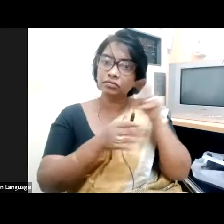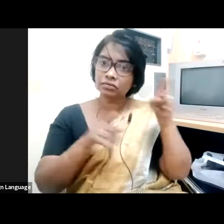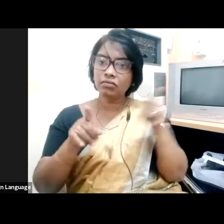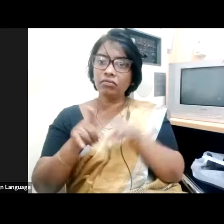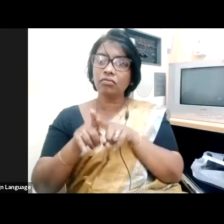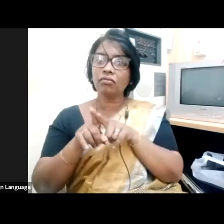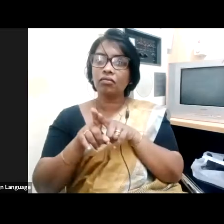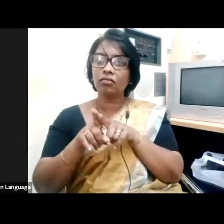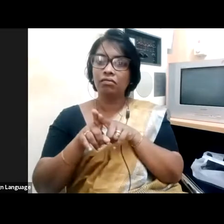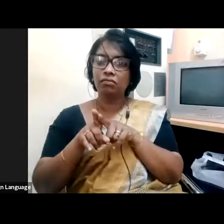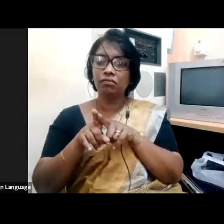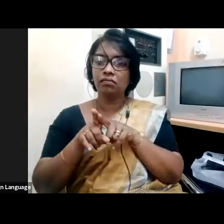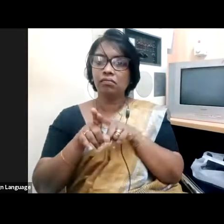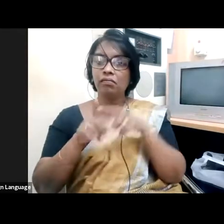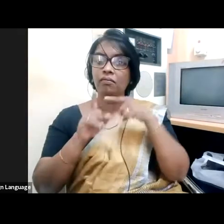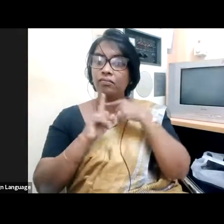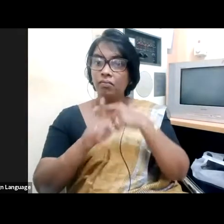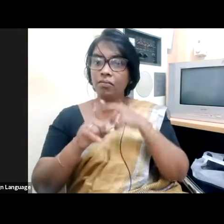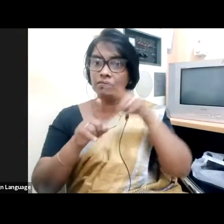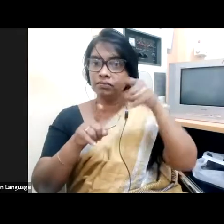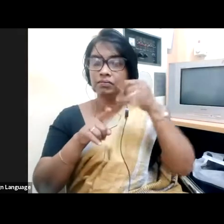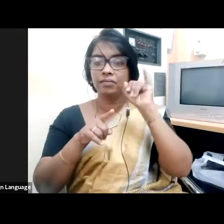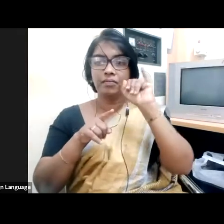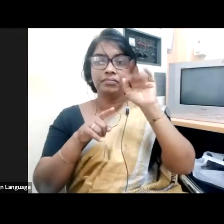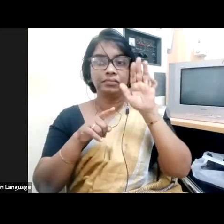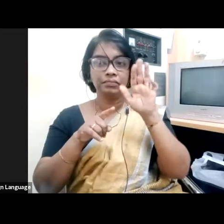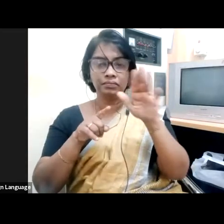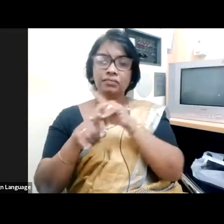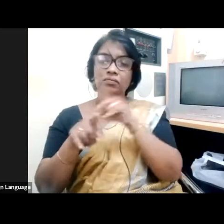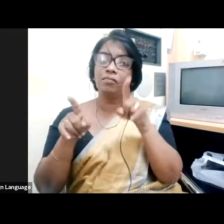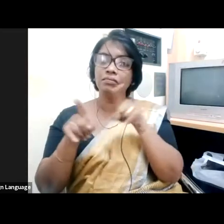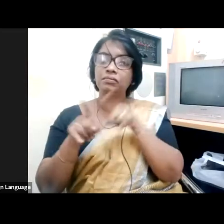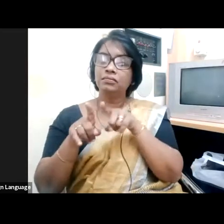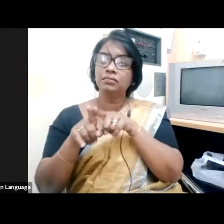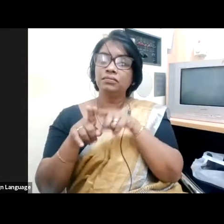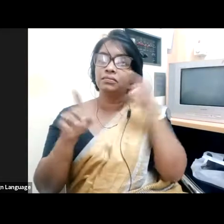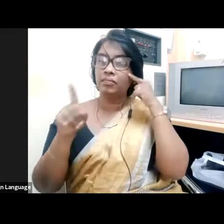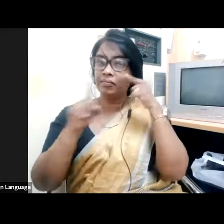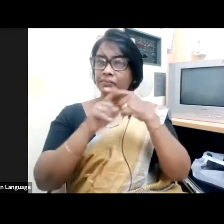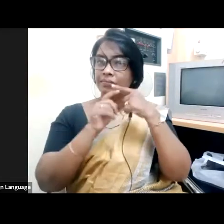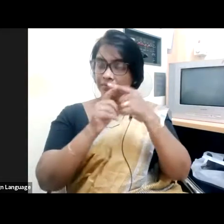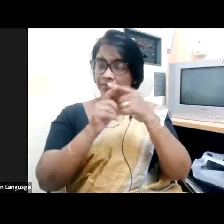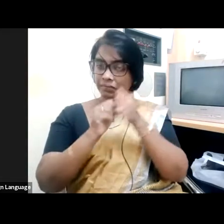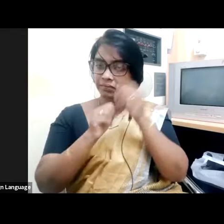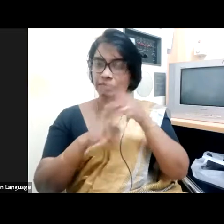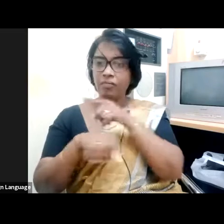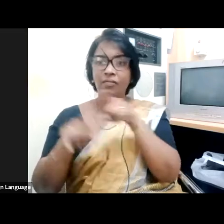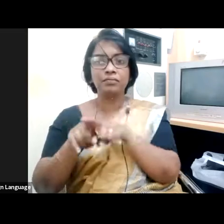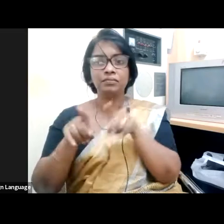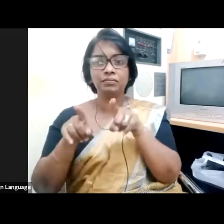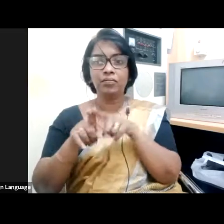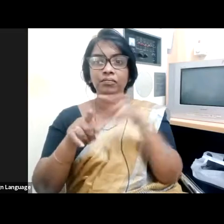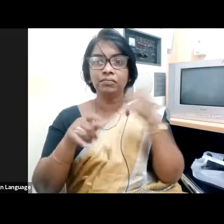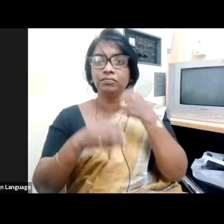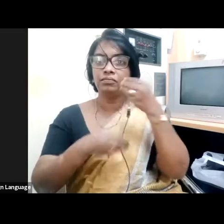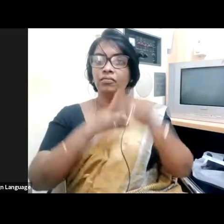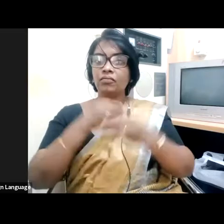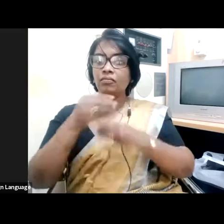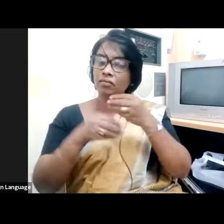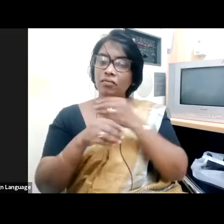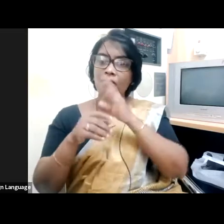the 17 SDGs. Innovation can significantly shift the economics of potential solutions and the timeline for delivering